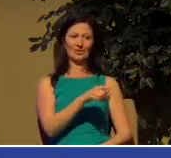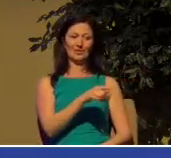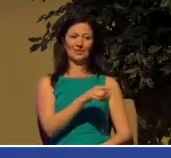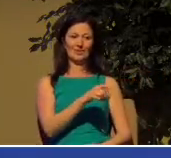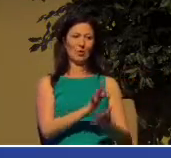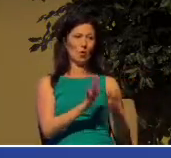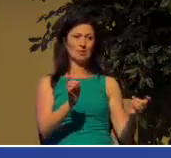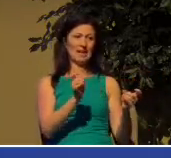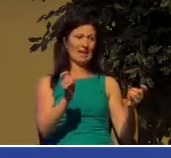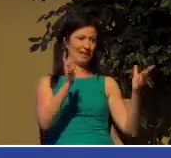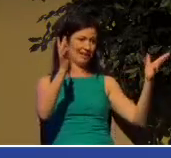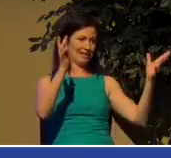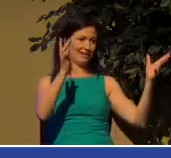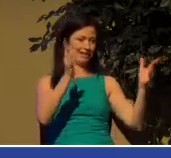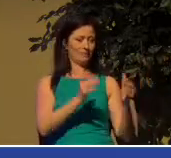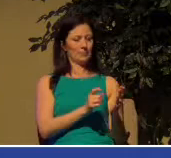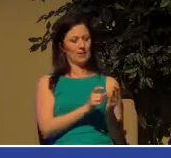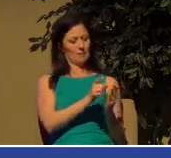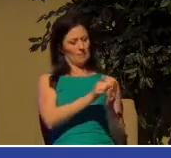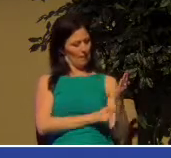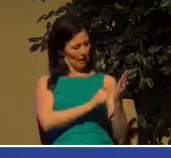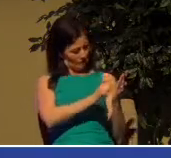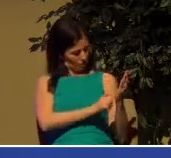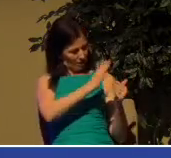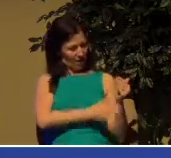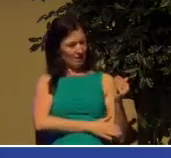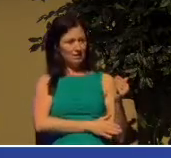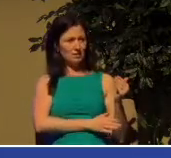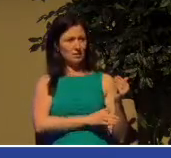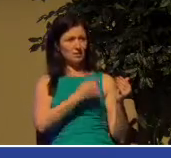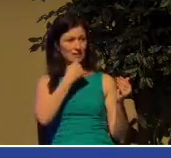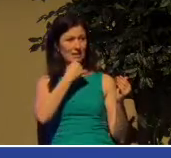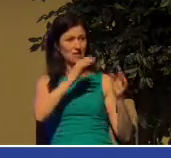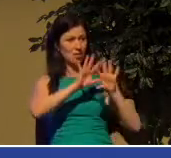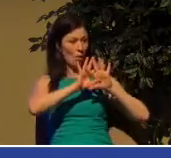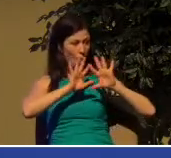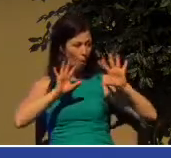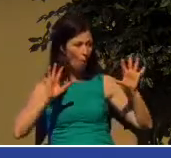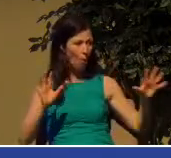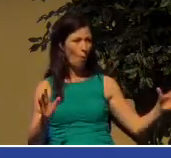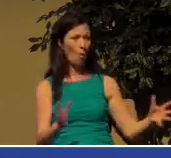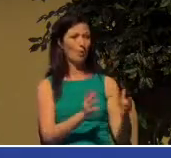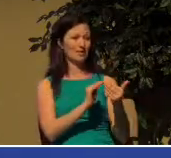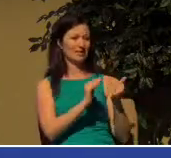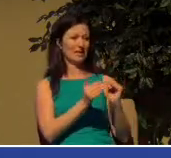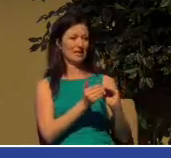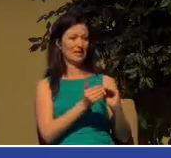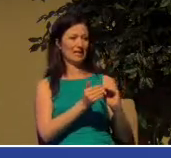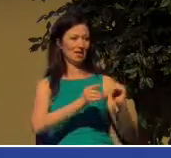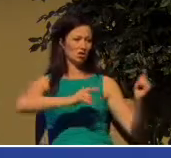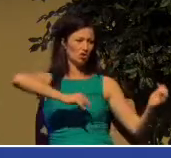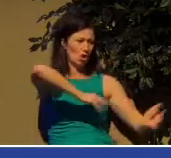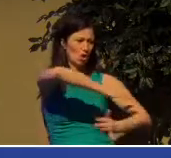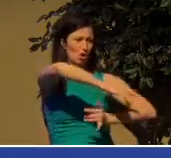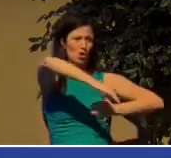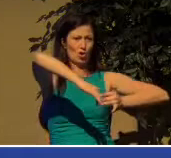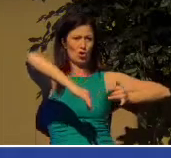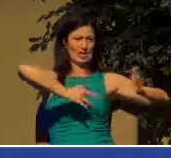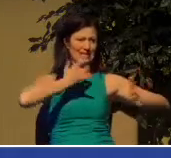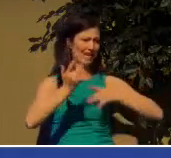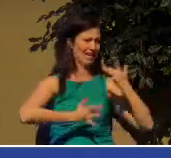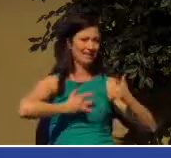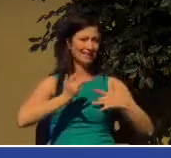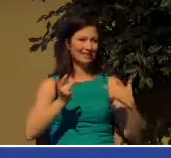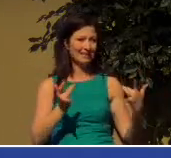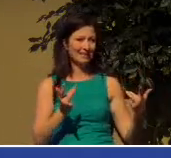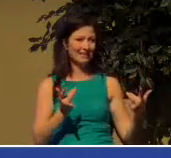the passage ends with the fact that the whole city was stirred. So to my mind, there was